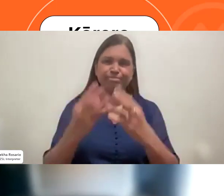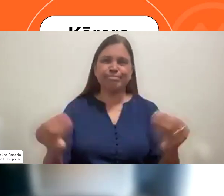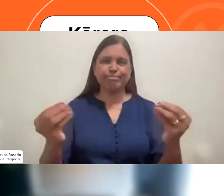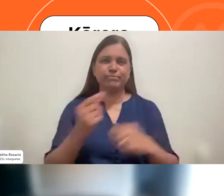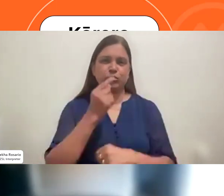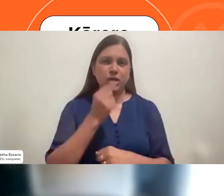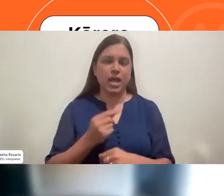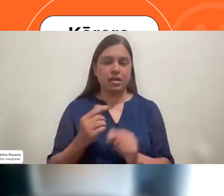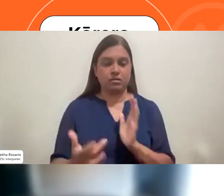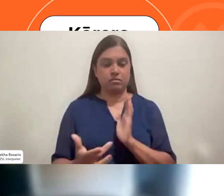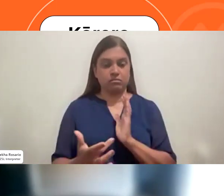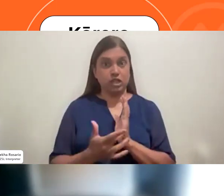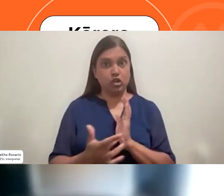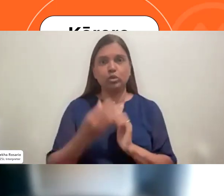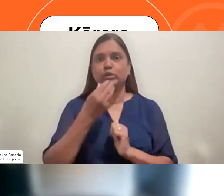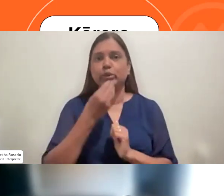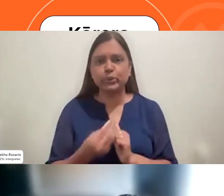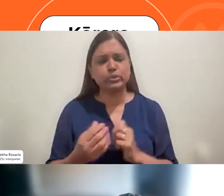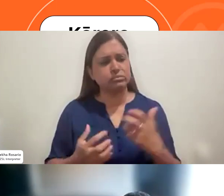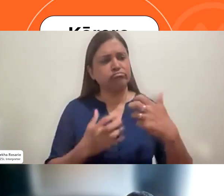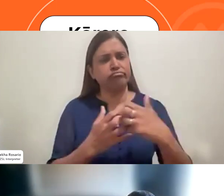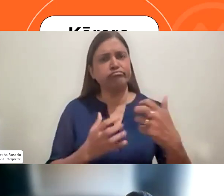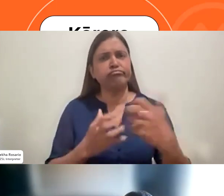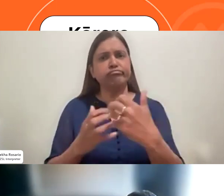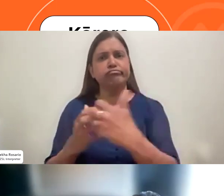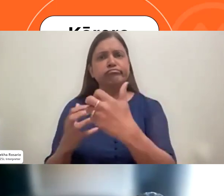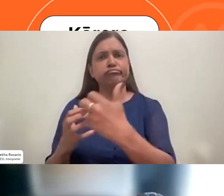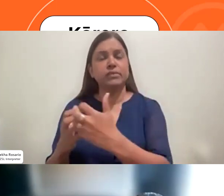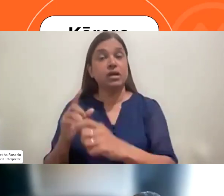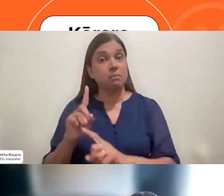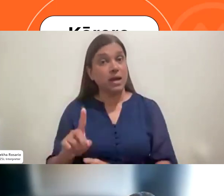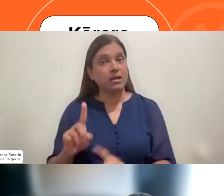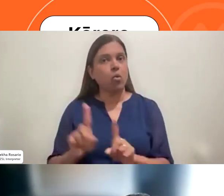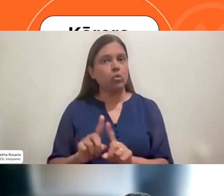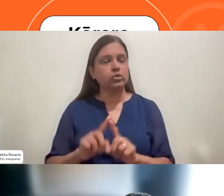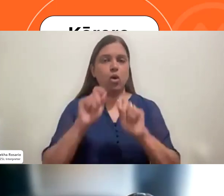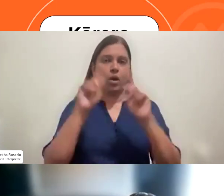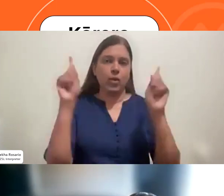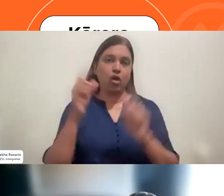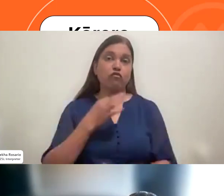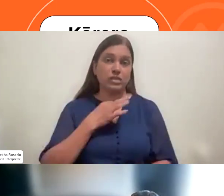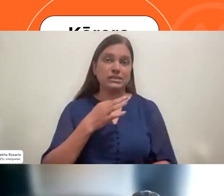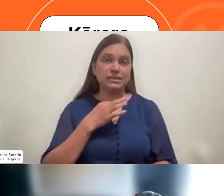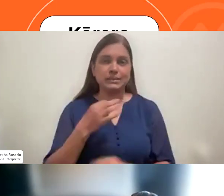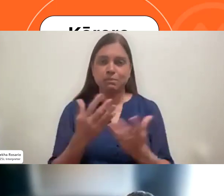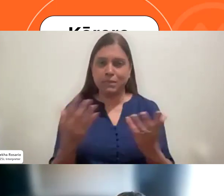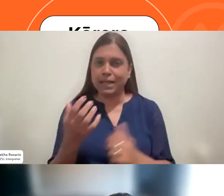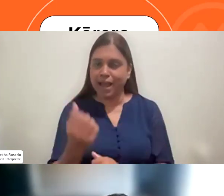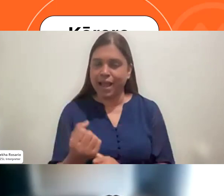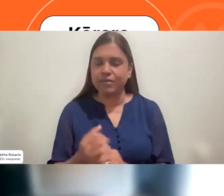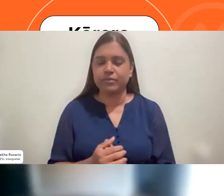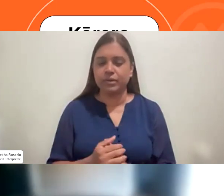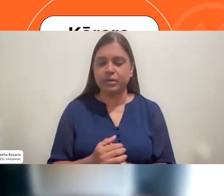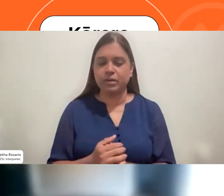while also being really aware of all the risks, of which there are many. So our education, we